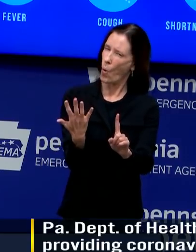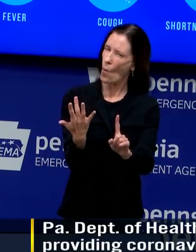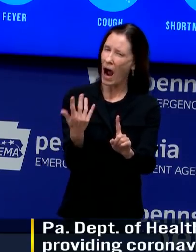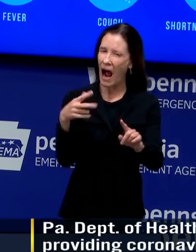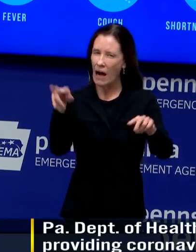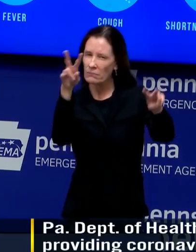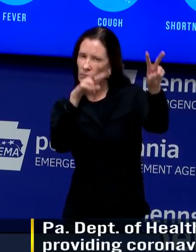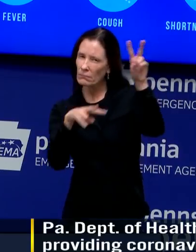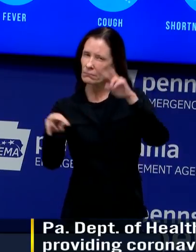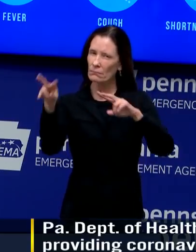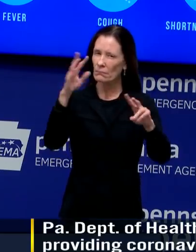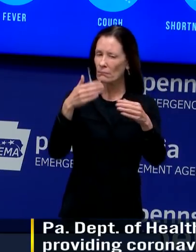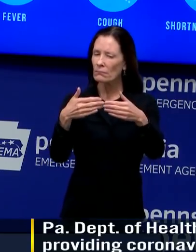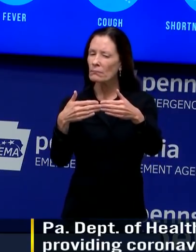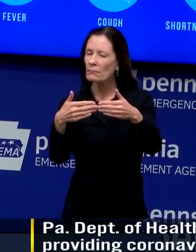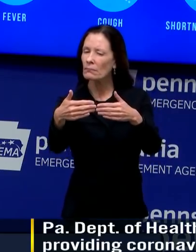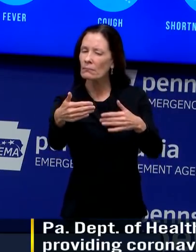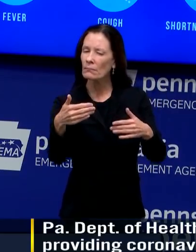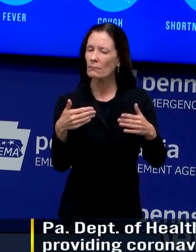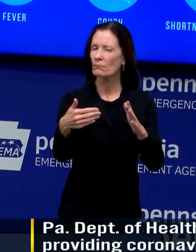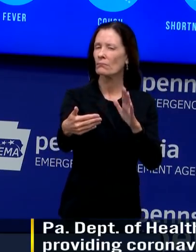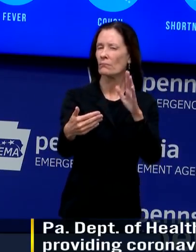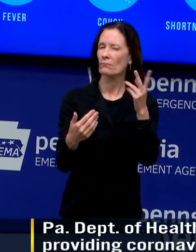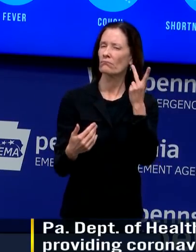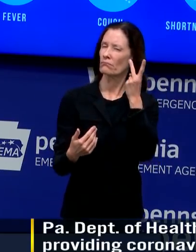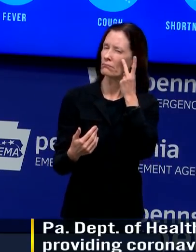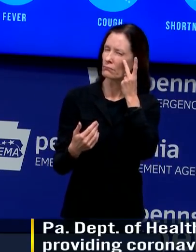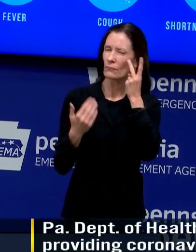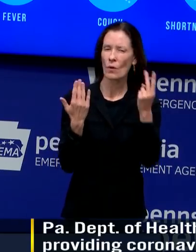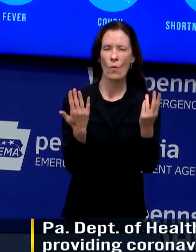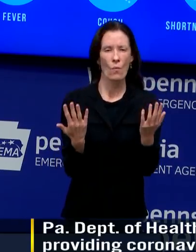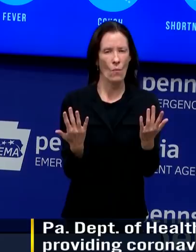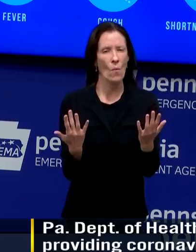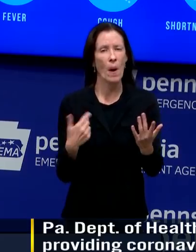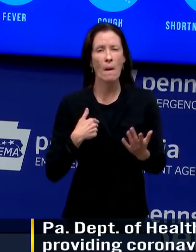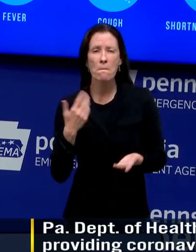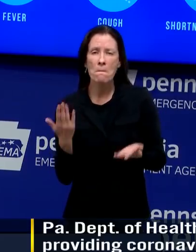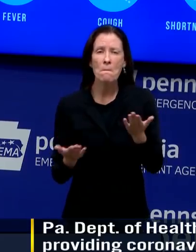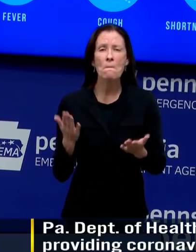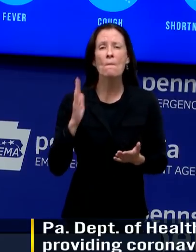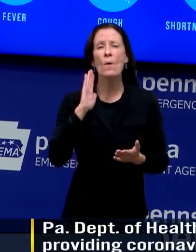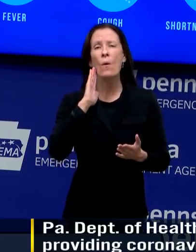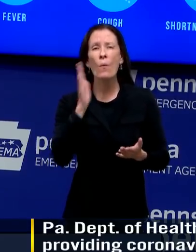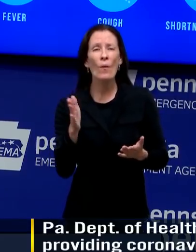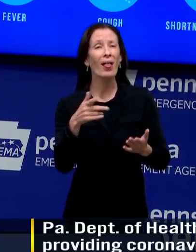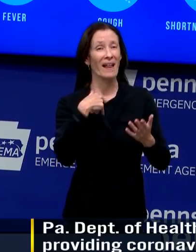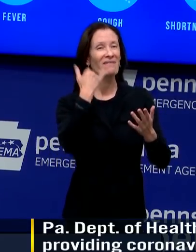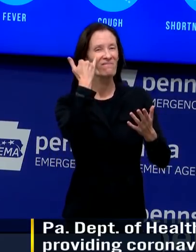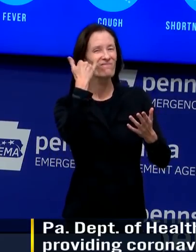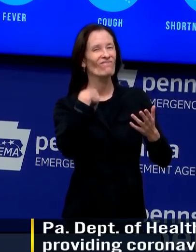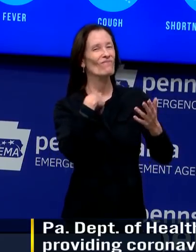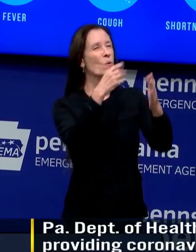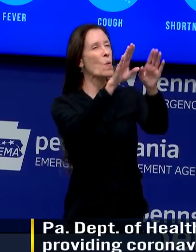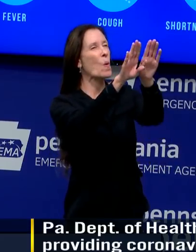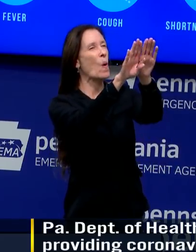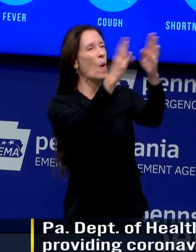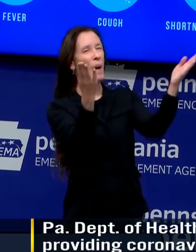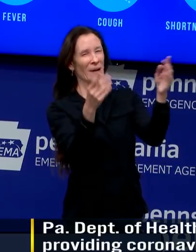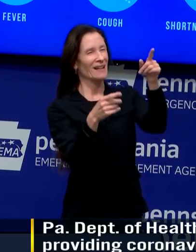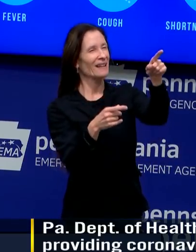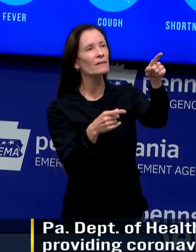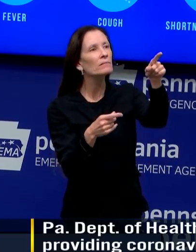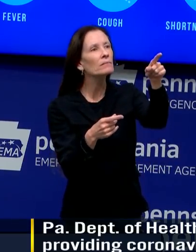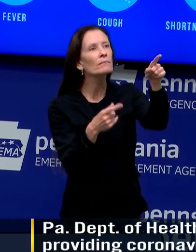to resurge. I understand that not having definite dates for each of these pieces to fall into place is